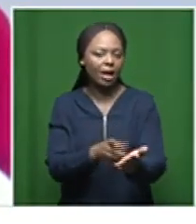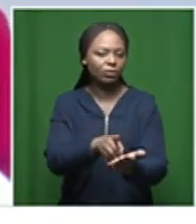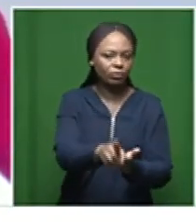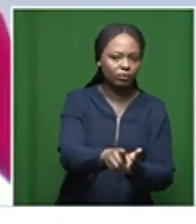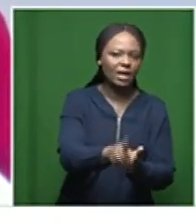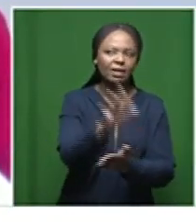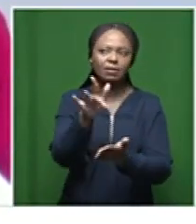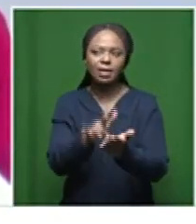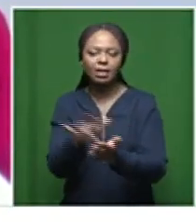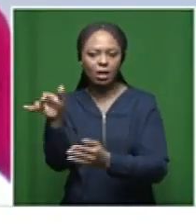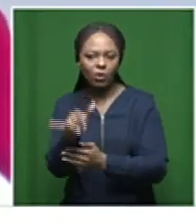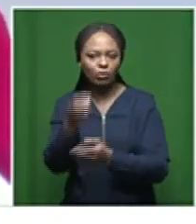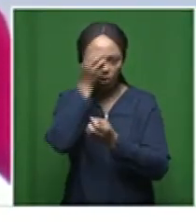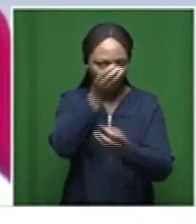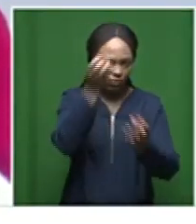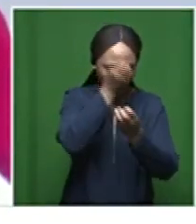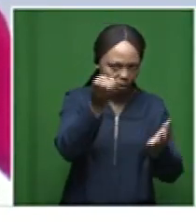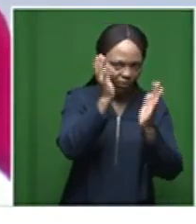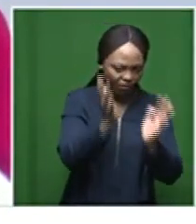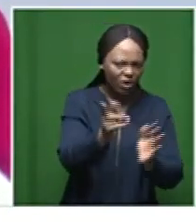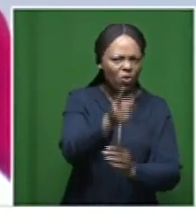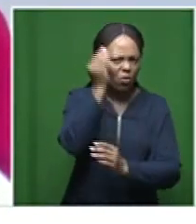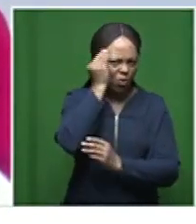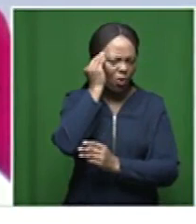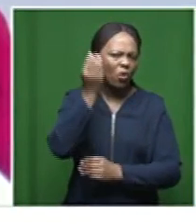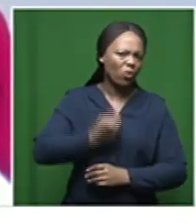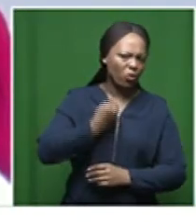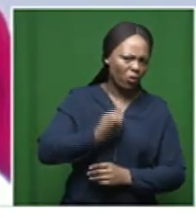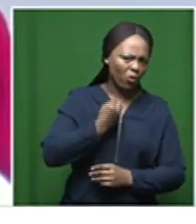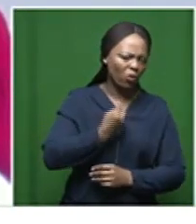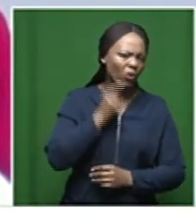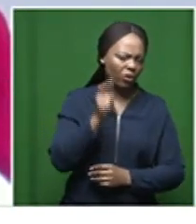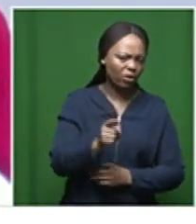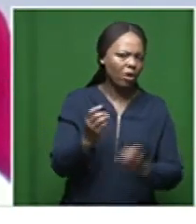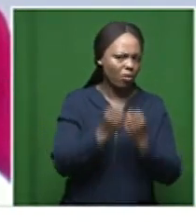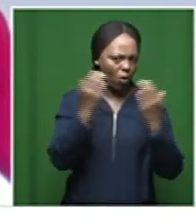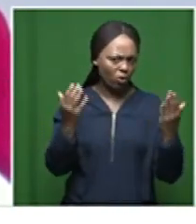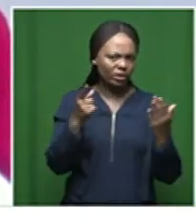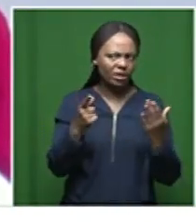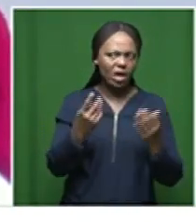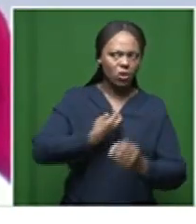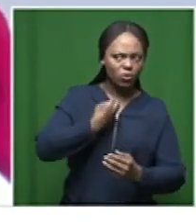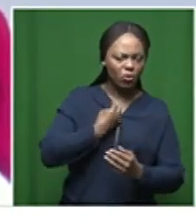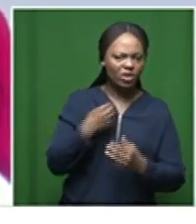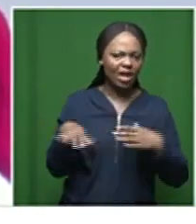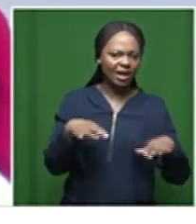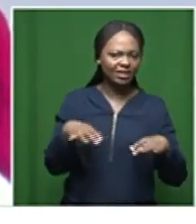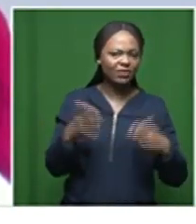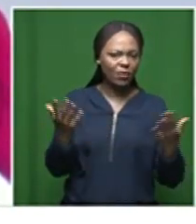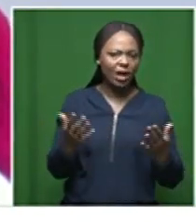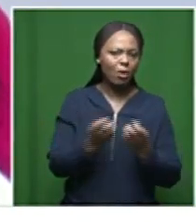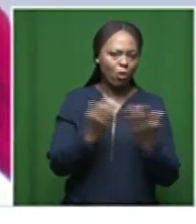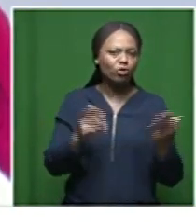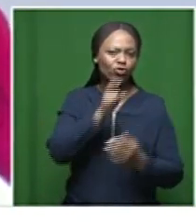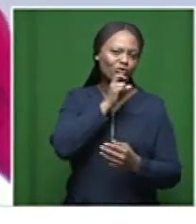And also, as you know, for the youth, one area really that the youth are very active on is social media platforms. So